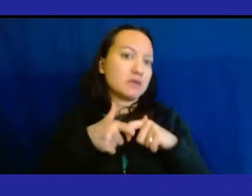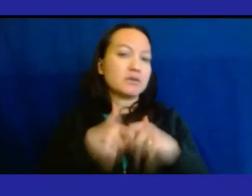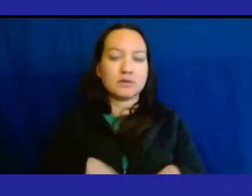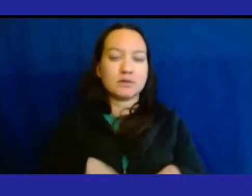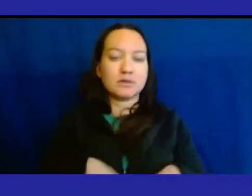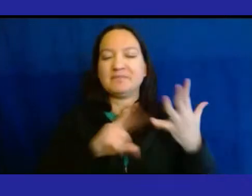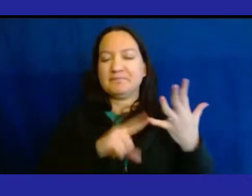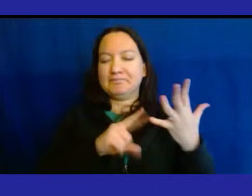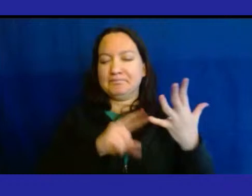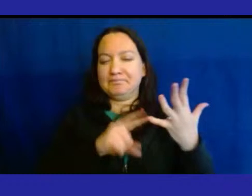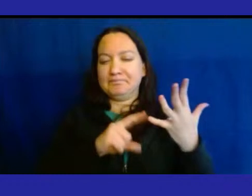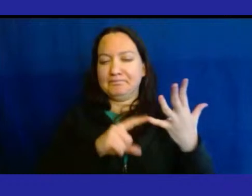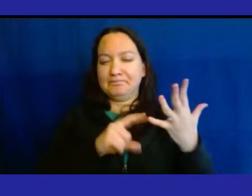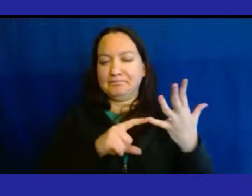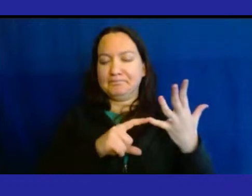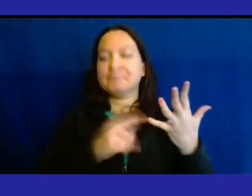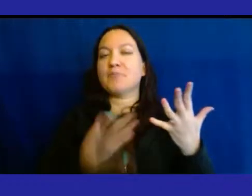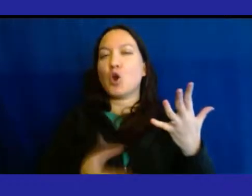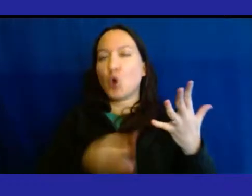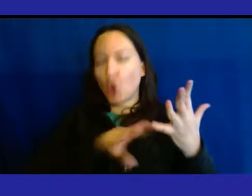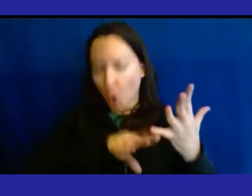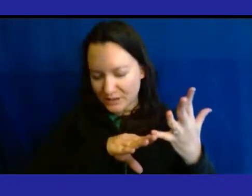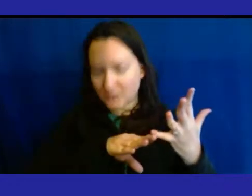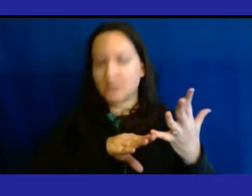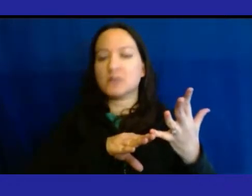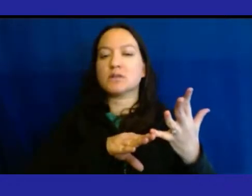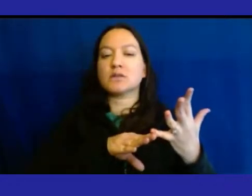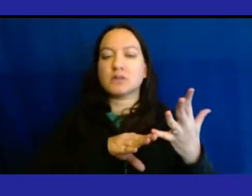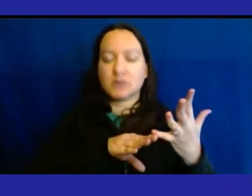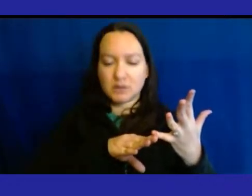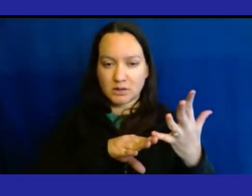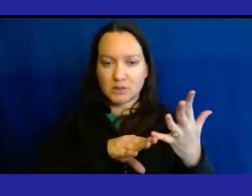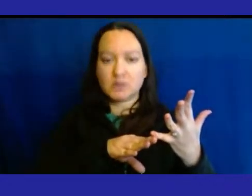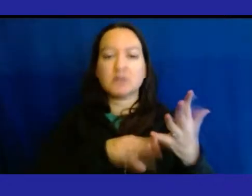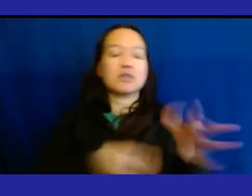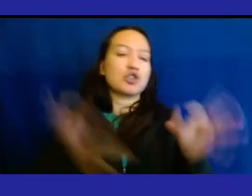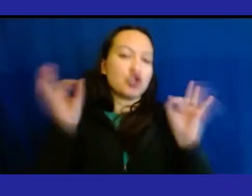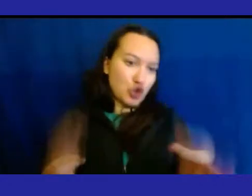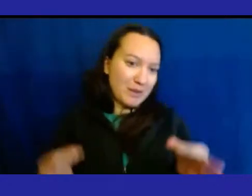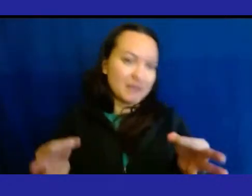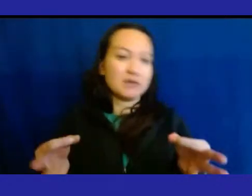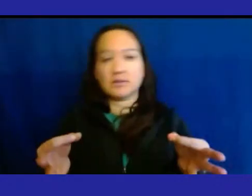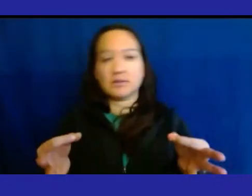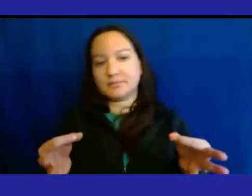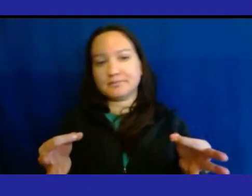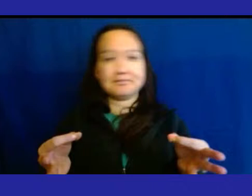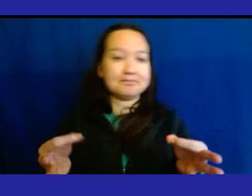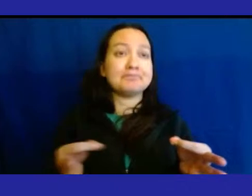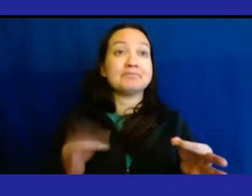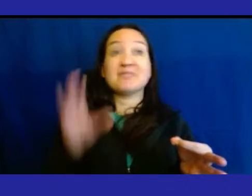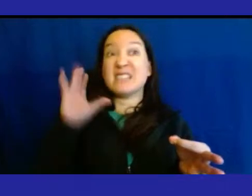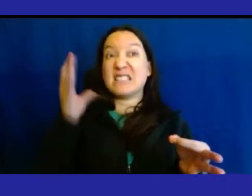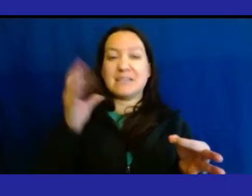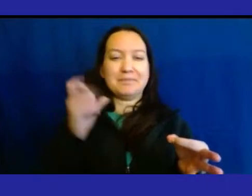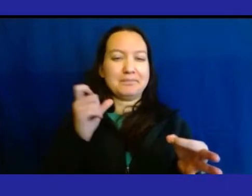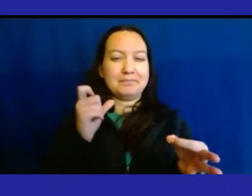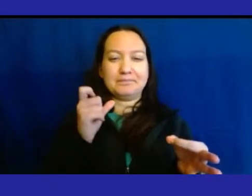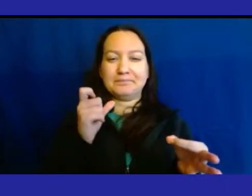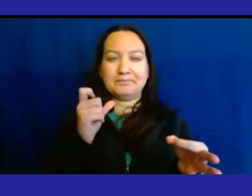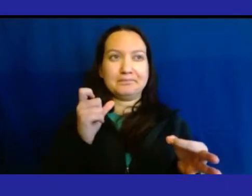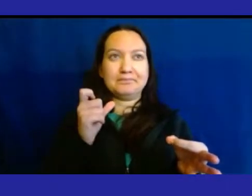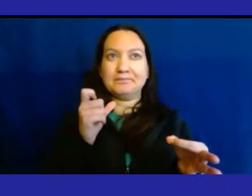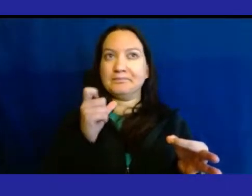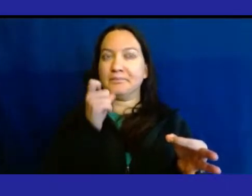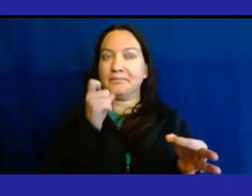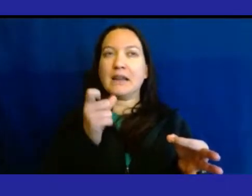last category is those that were closed, and the determination was that the allegations didn't quite rise to a violation